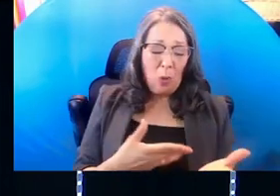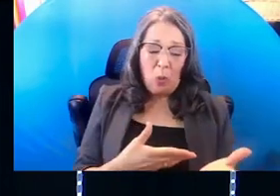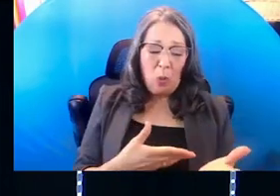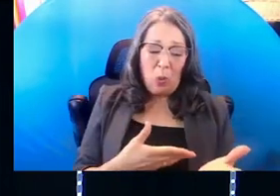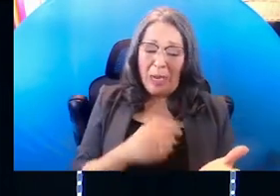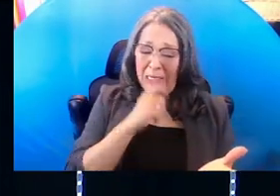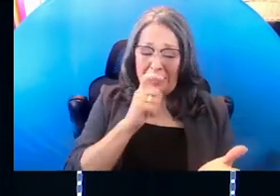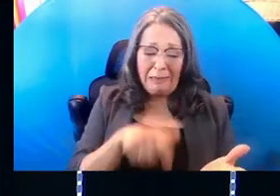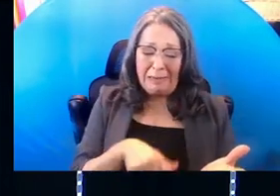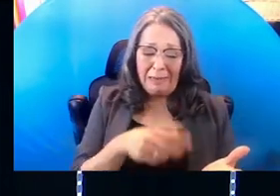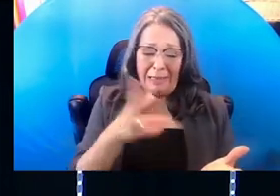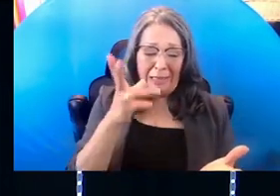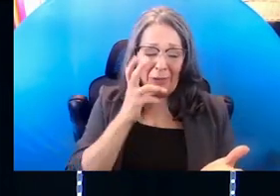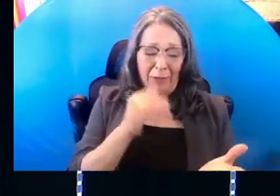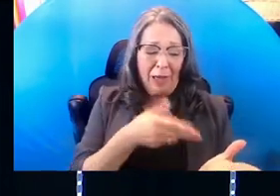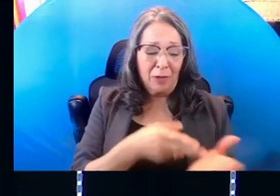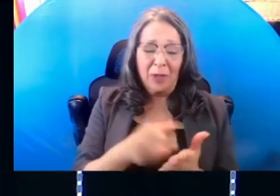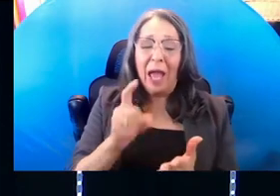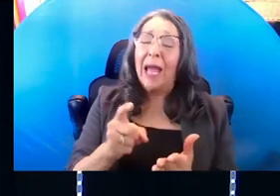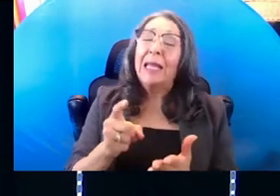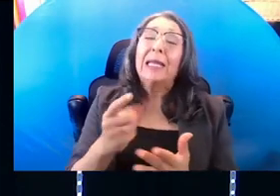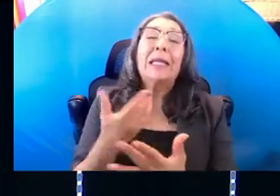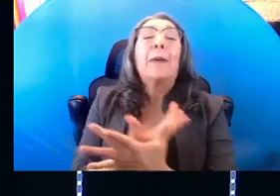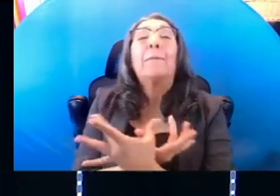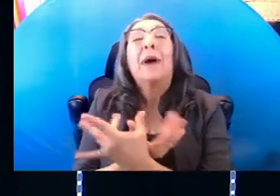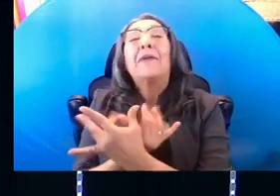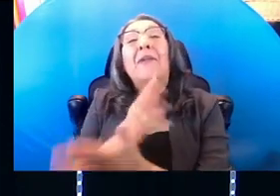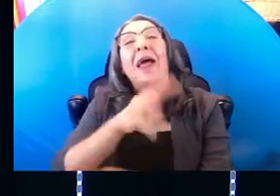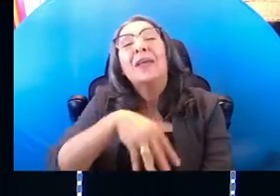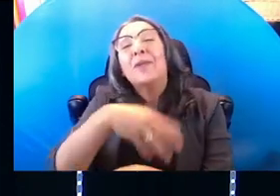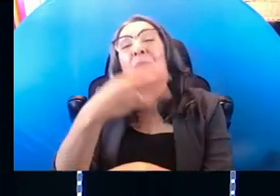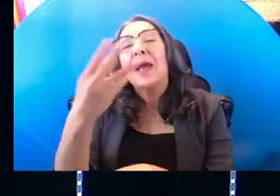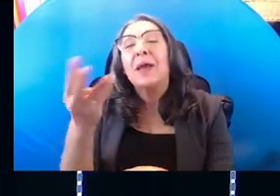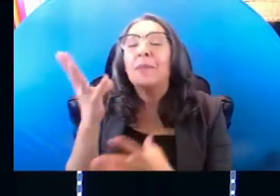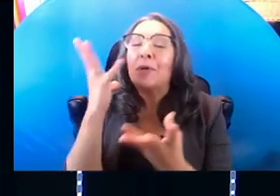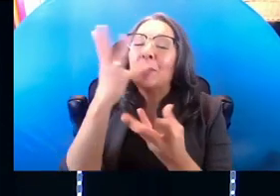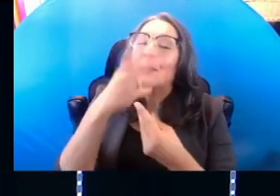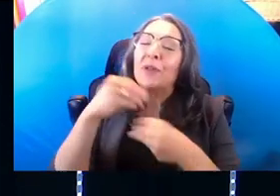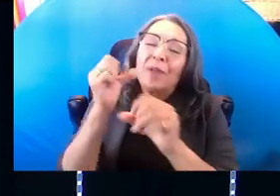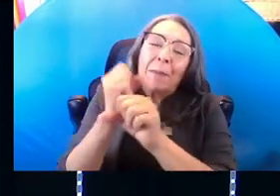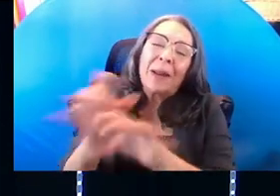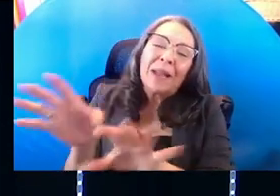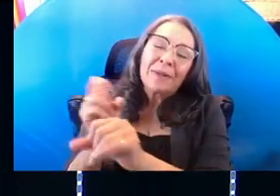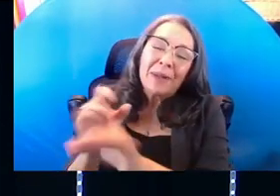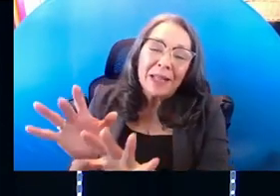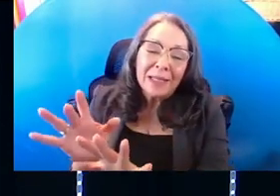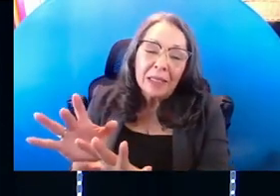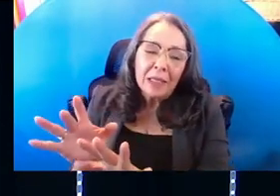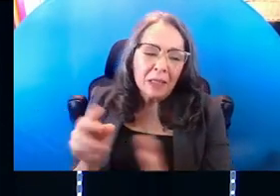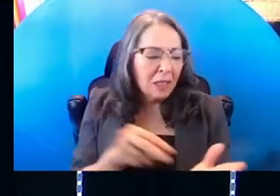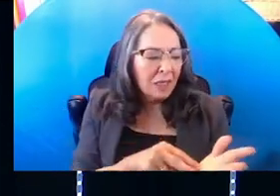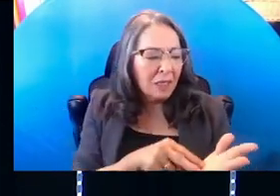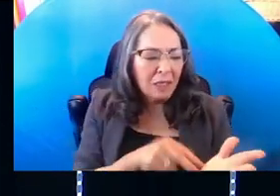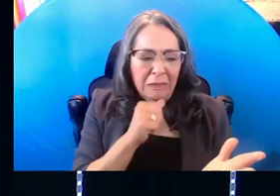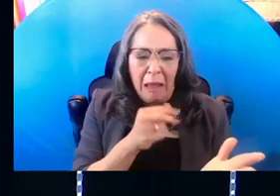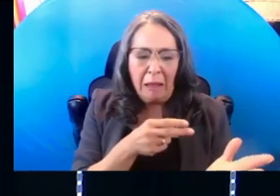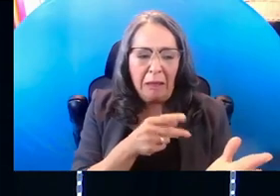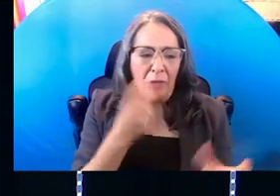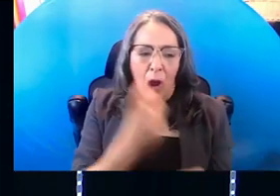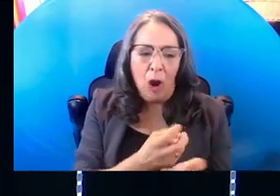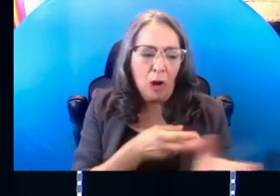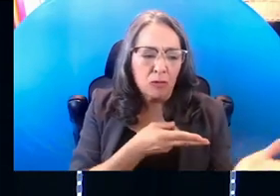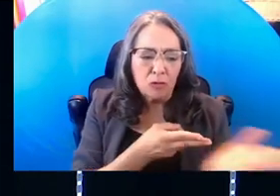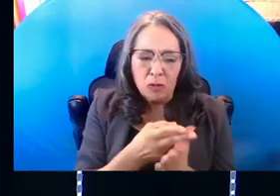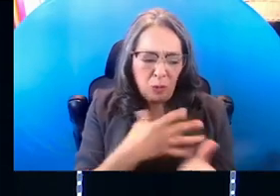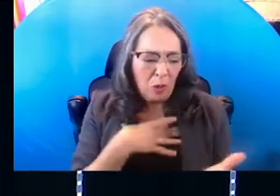I needed. I needed butterflies and rainbows and all those things and blessing. But that's not what's happening here. We don't